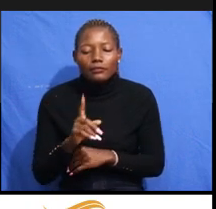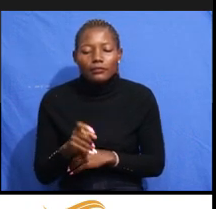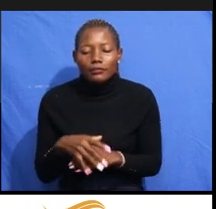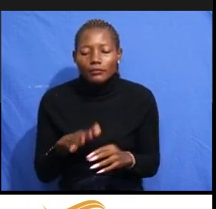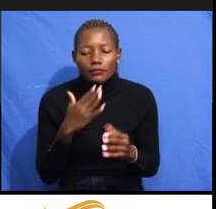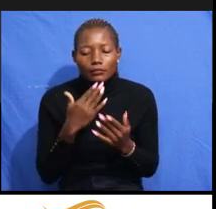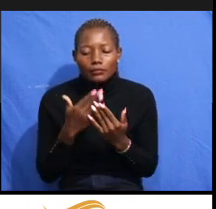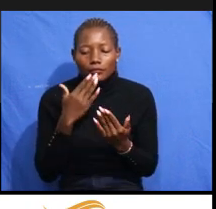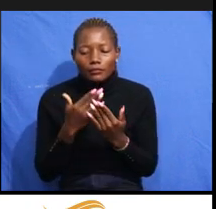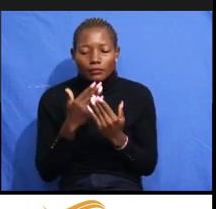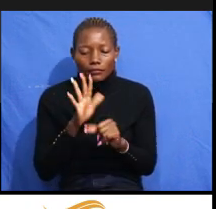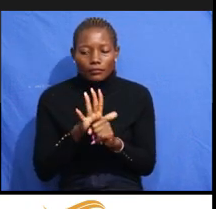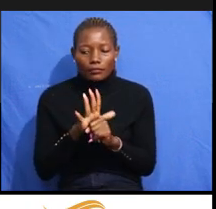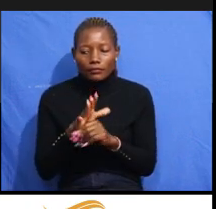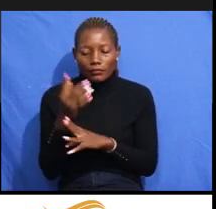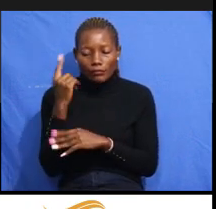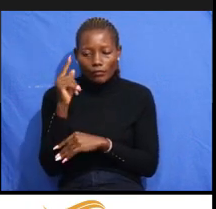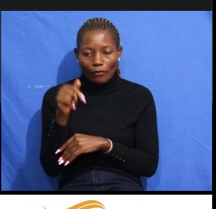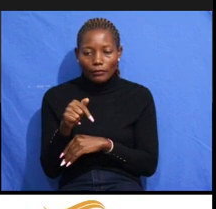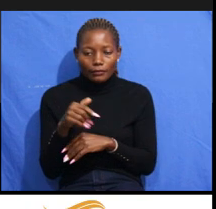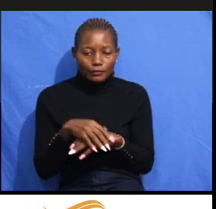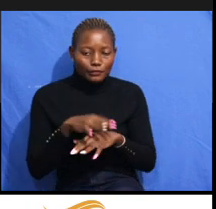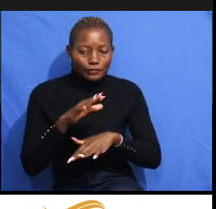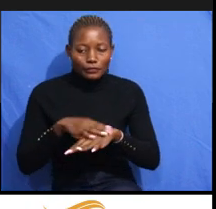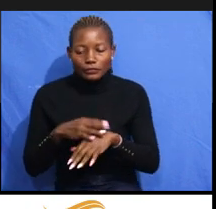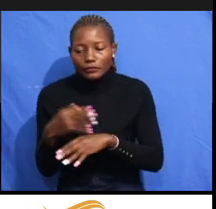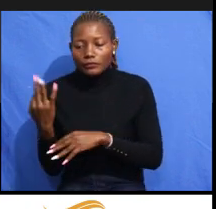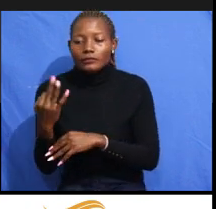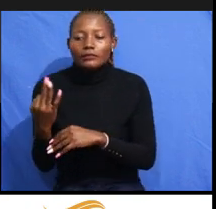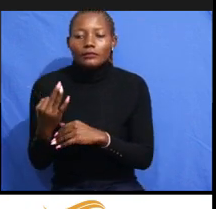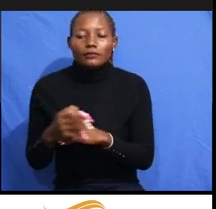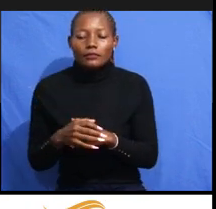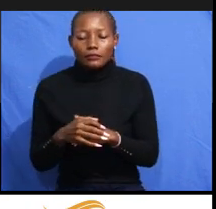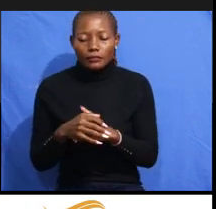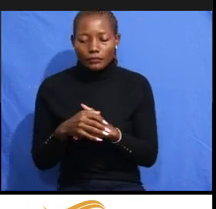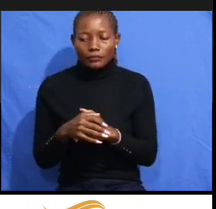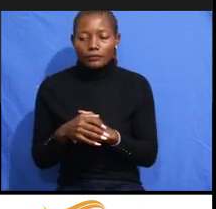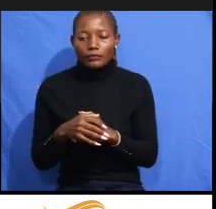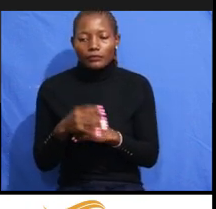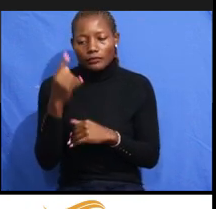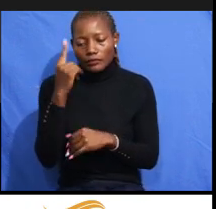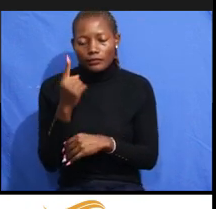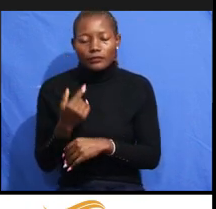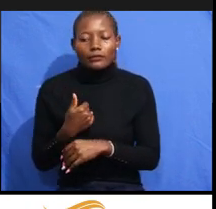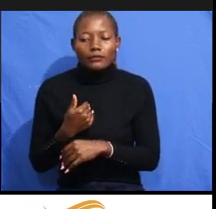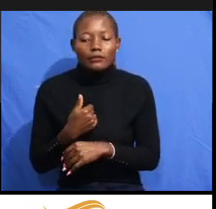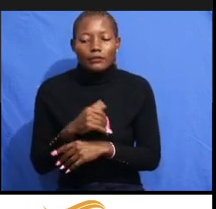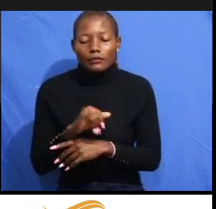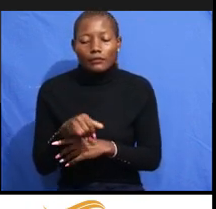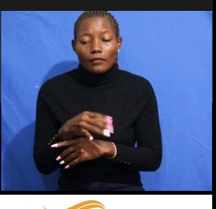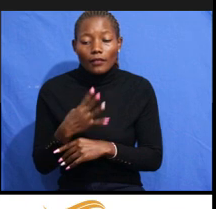Okay, thank you. Thanks so much for this great presentation, which is insightful. Okay, so for me, just